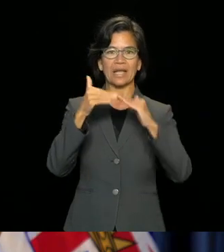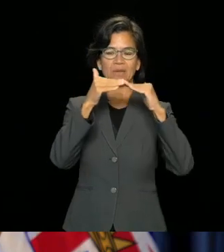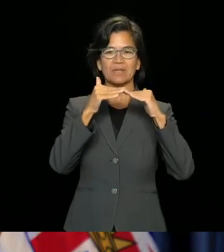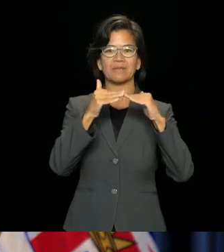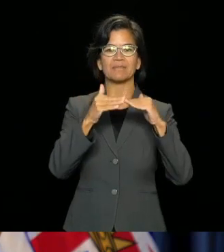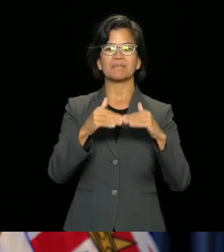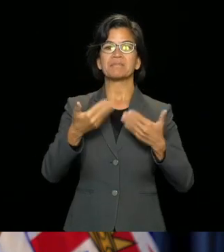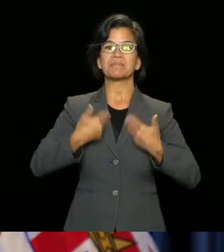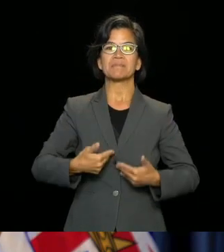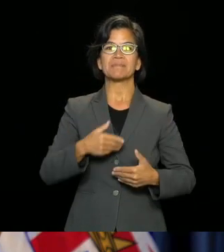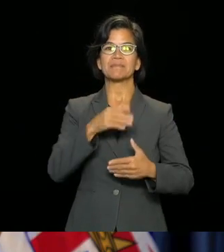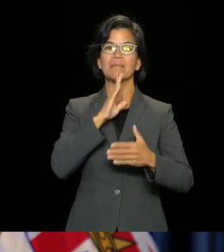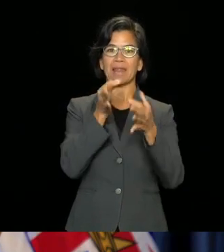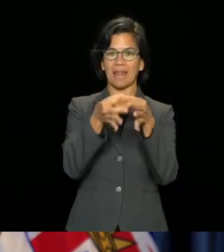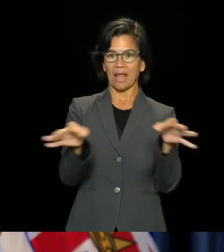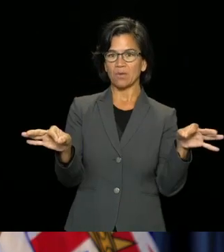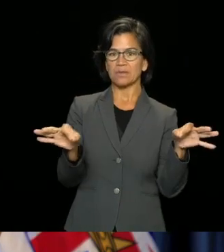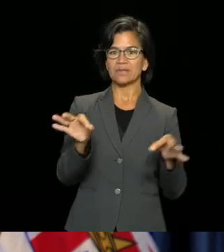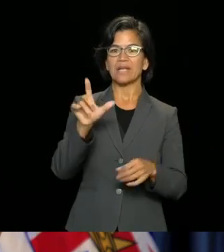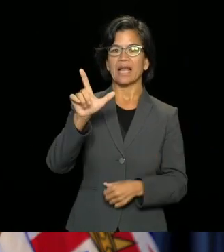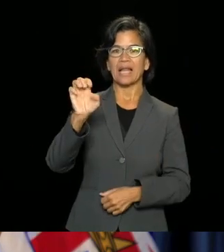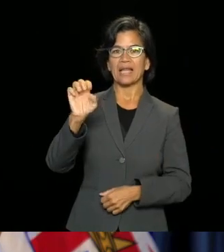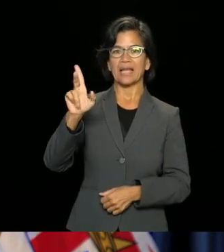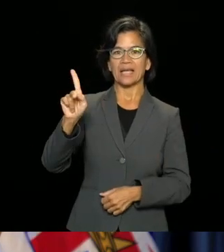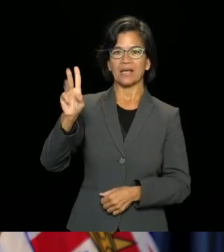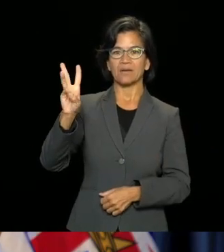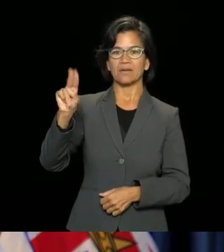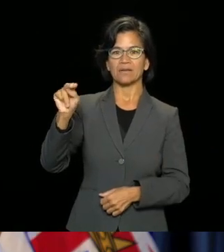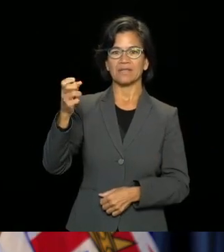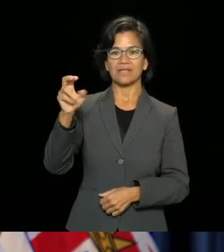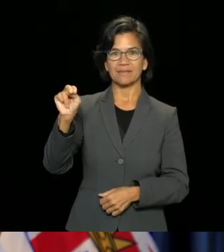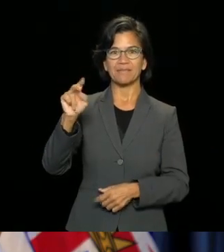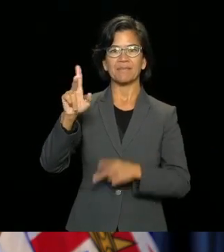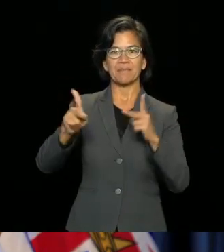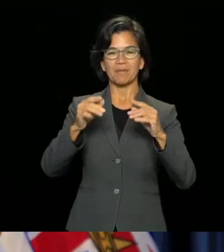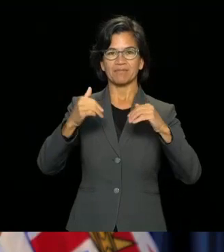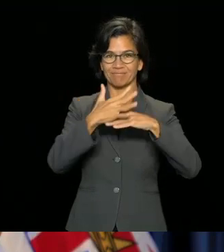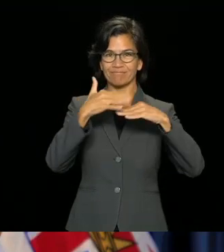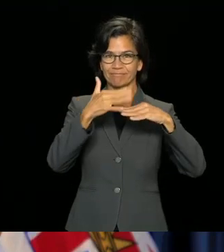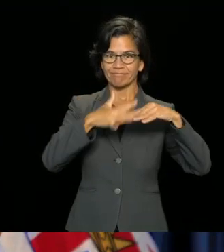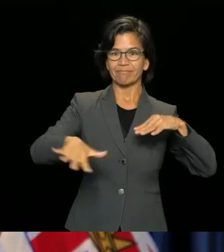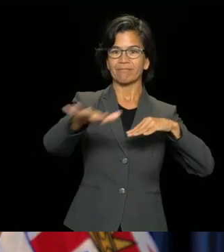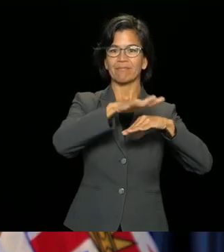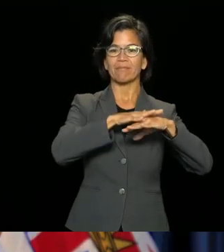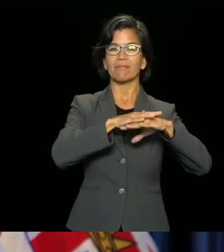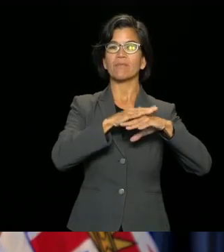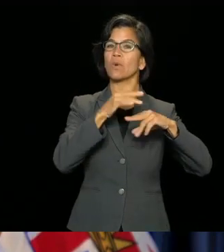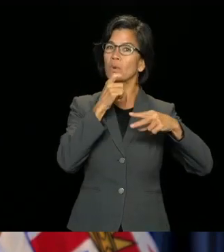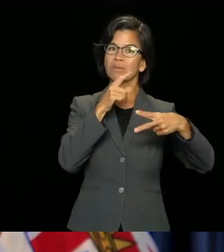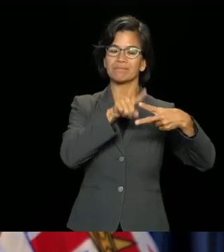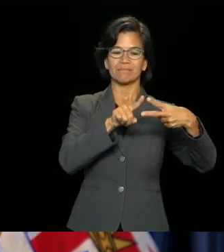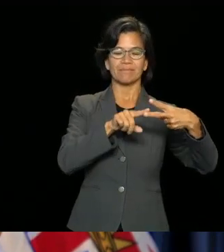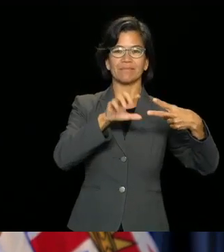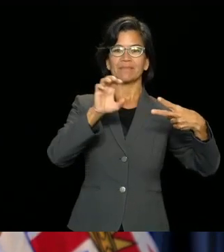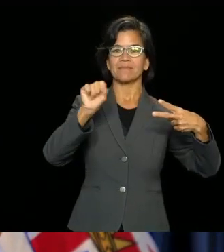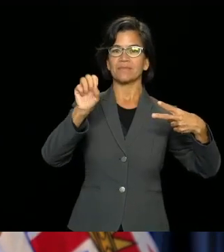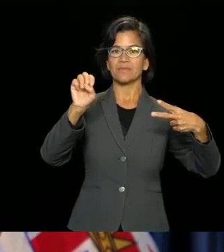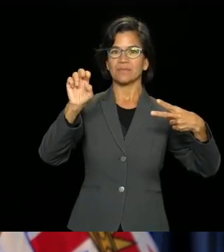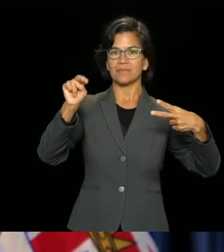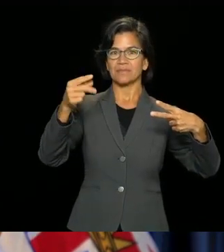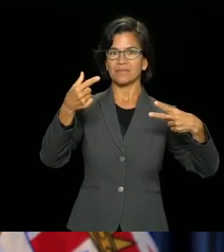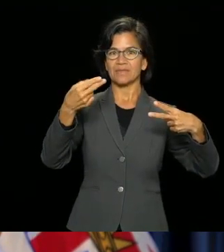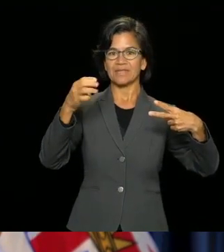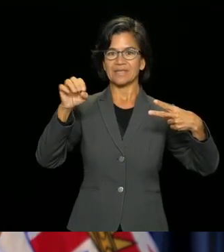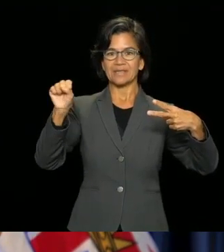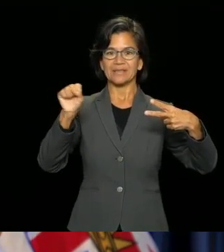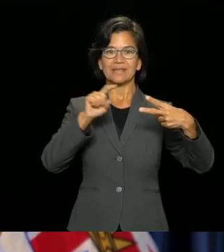I go by she, her pronouns, and I spoke in Lekwungen language to show my appreciation and respect for the Lekwungen-speaking people, now